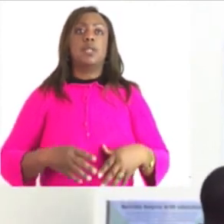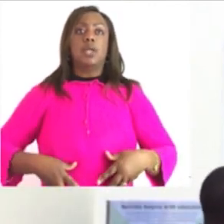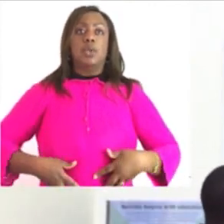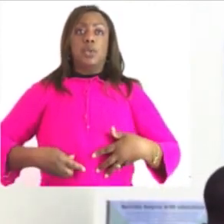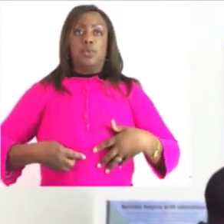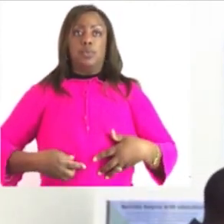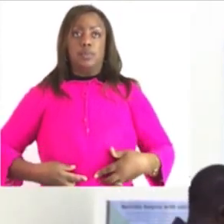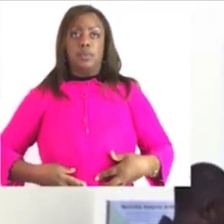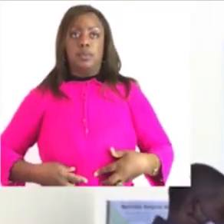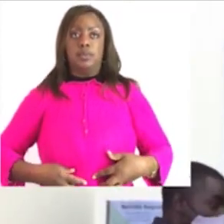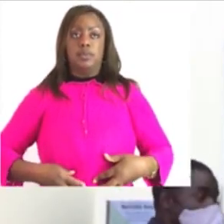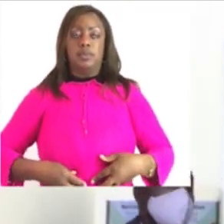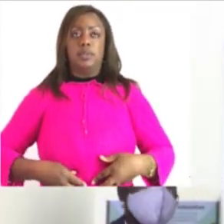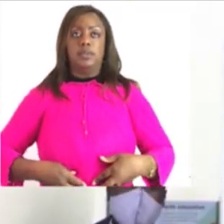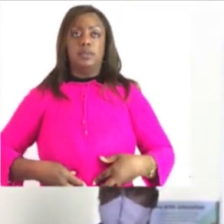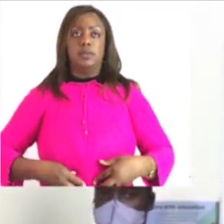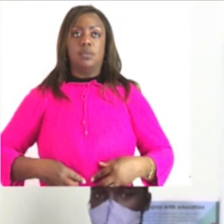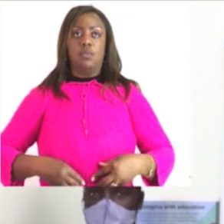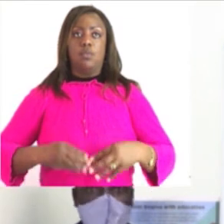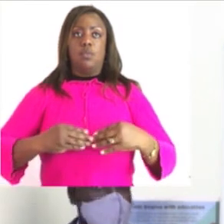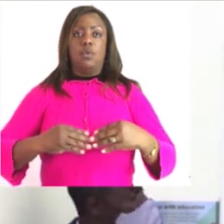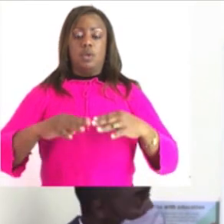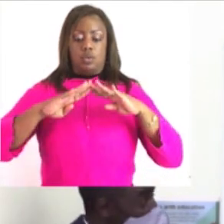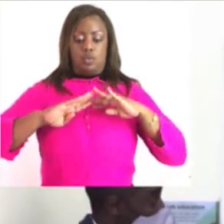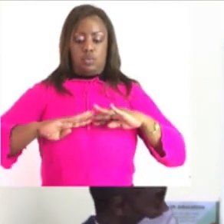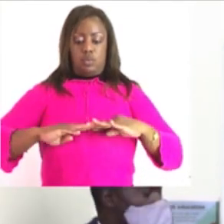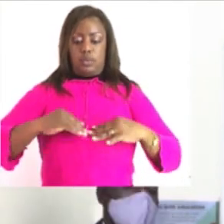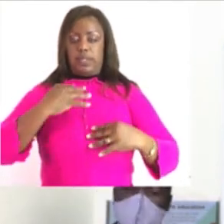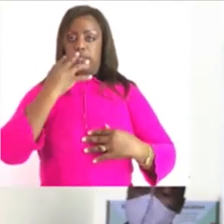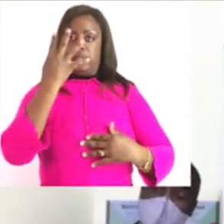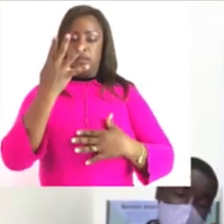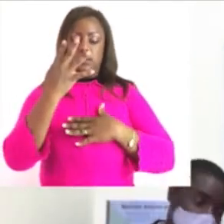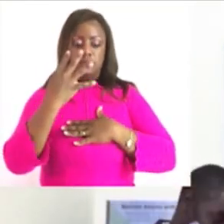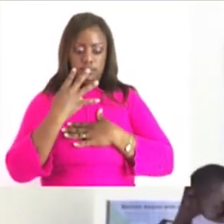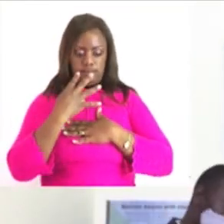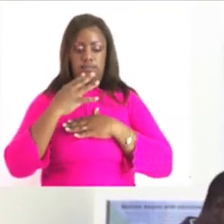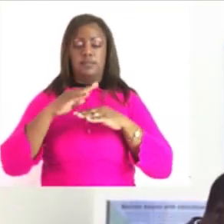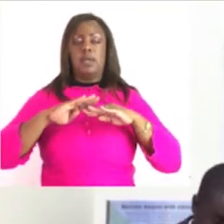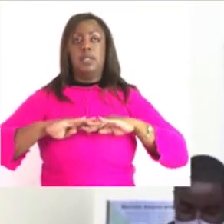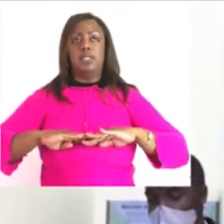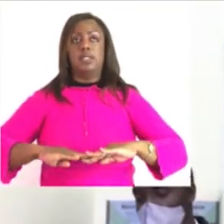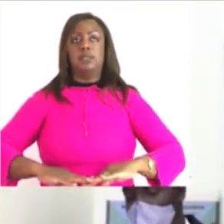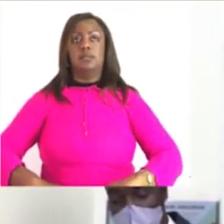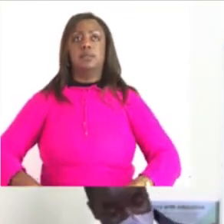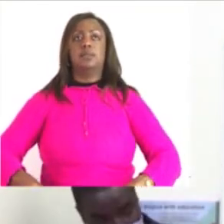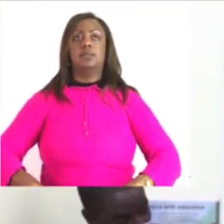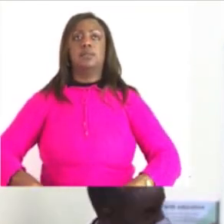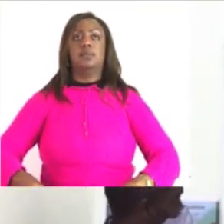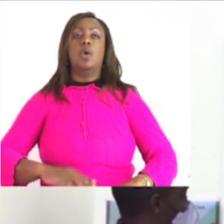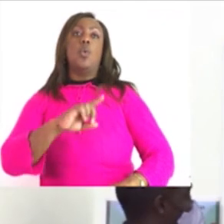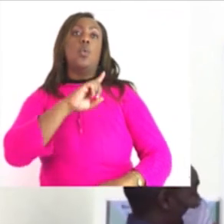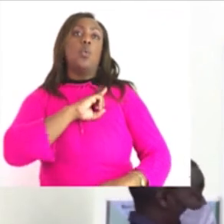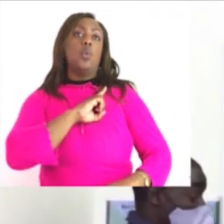forming kind of a V shape, going between my lungs. Remember we said we are having the left lungs and then the right